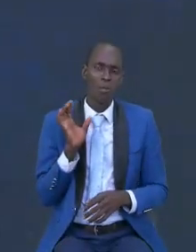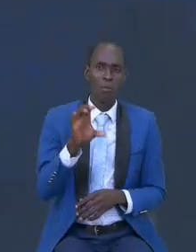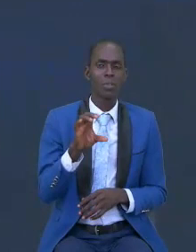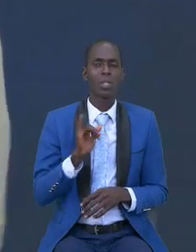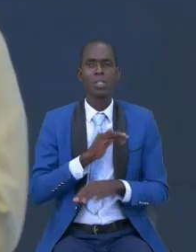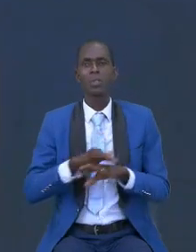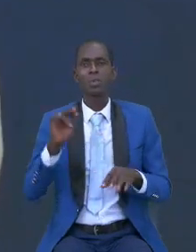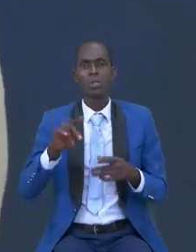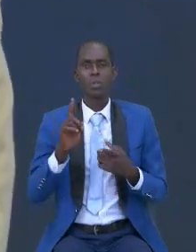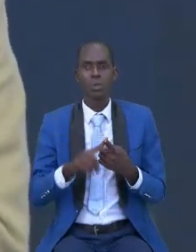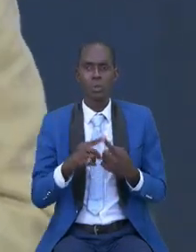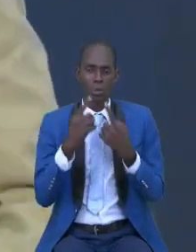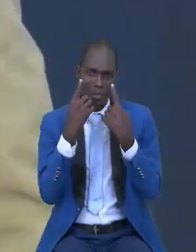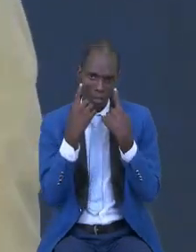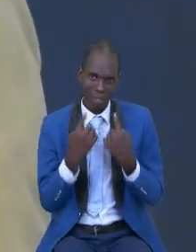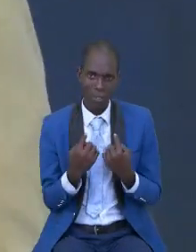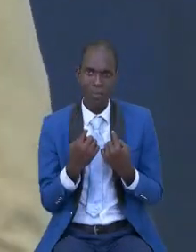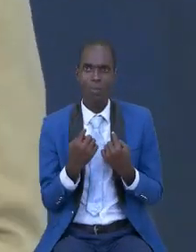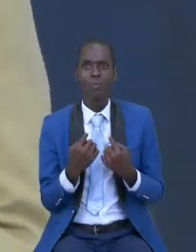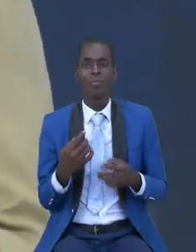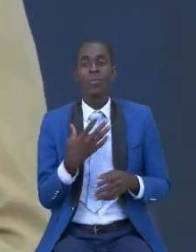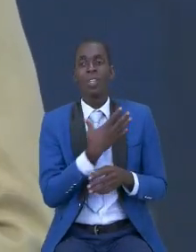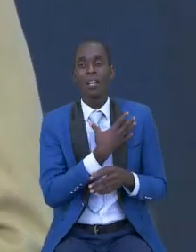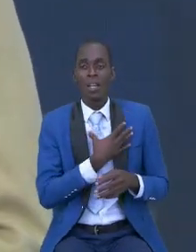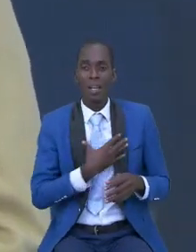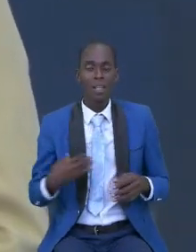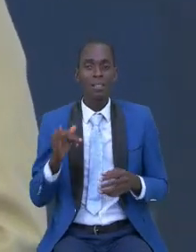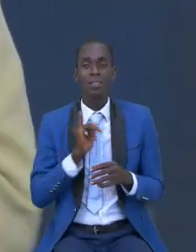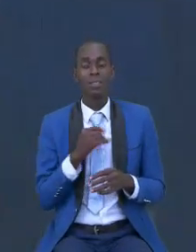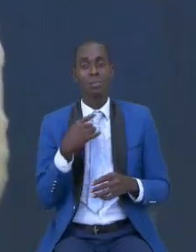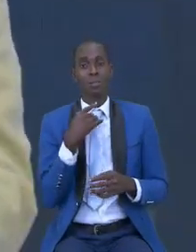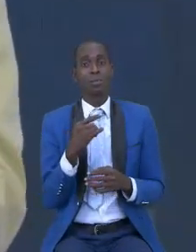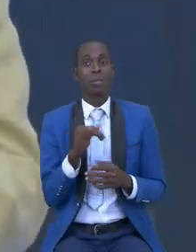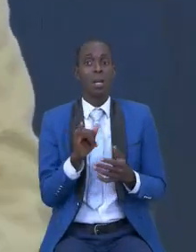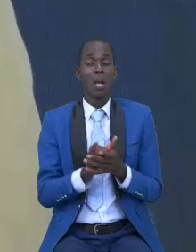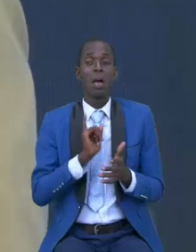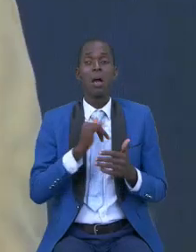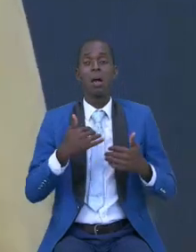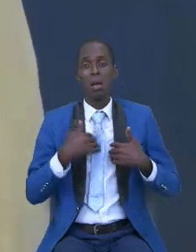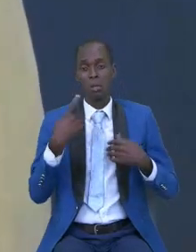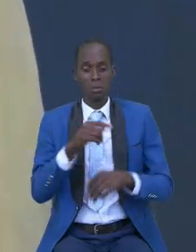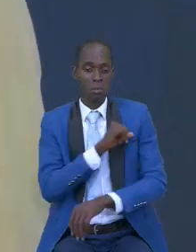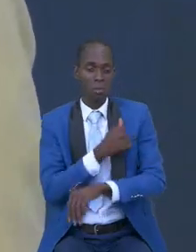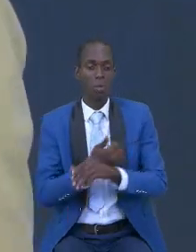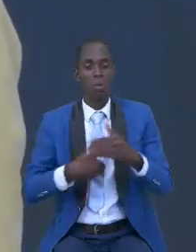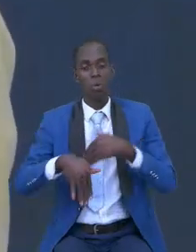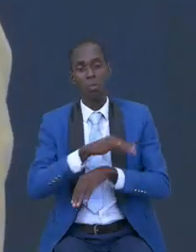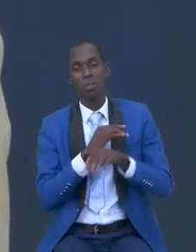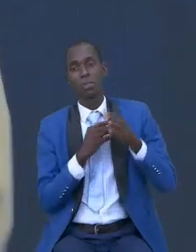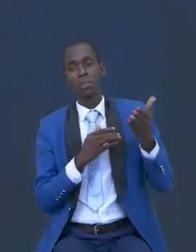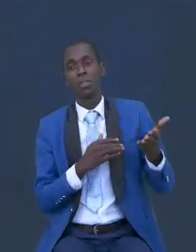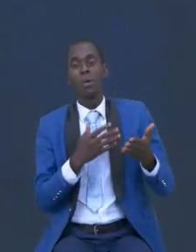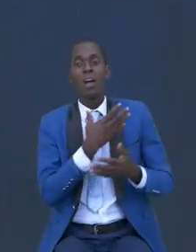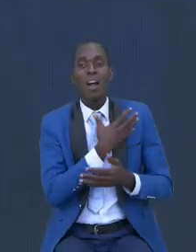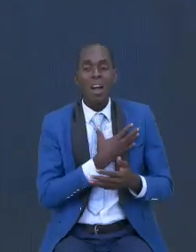cry. When I want that soldier to come, I'm a centurion. I have the authority over them. And my